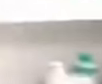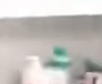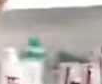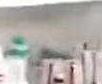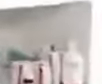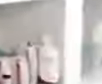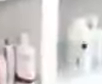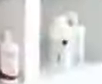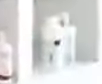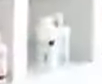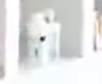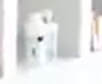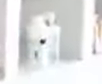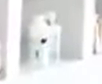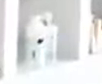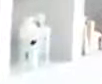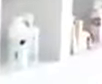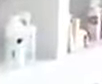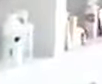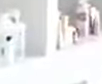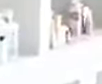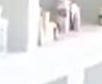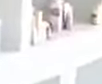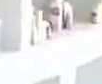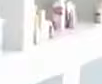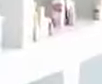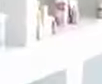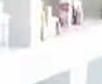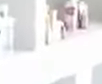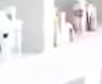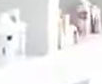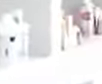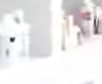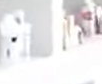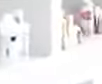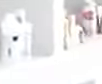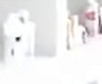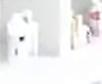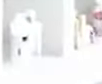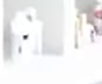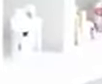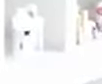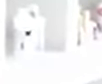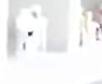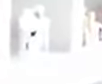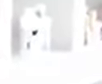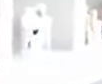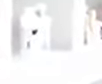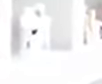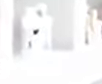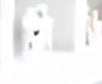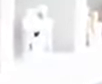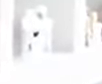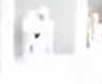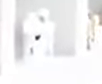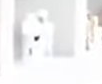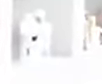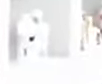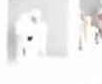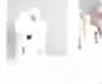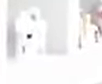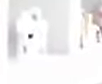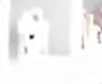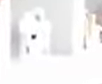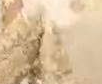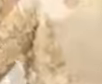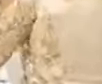ñu ngi dox tamit bentay tamit ci ay dalla man way man nak skin care moy sama specialty xam nga rek tikeen bu sa harkanam réglé